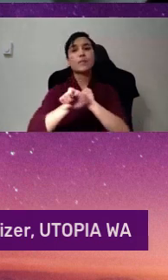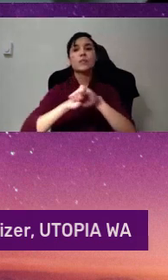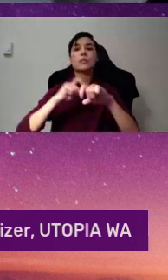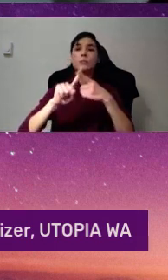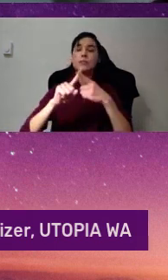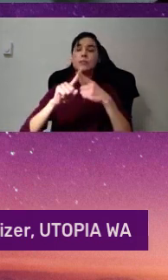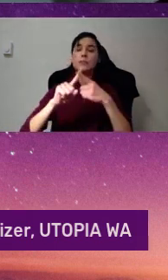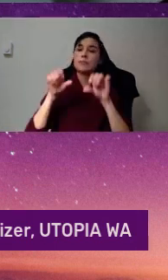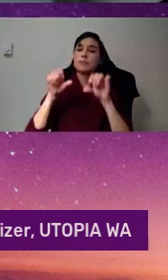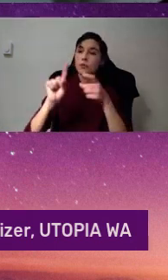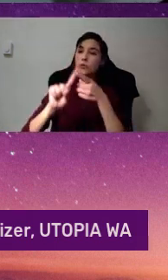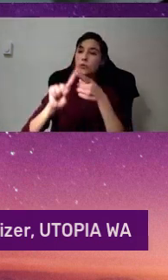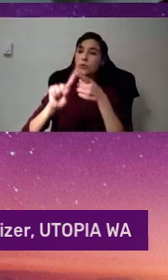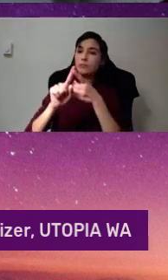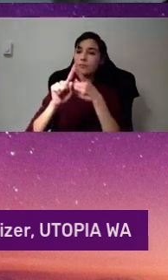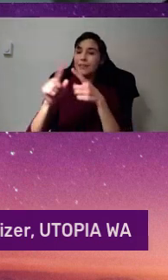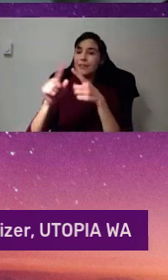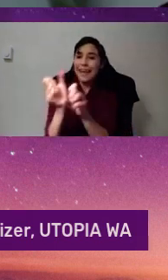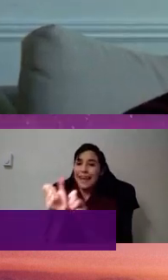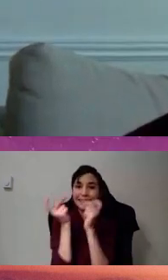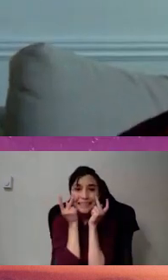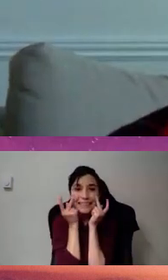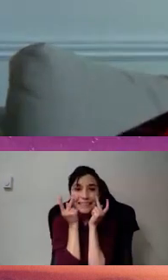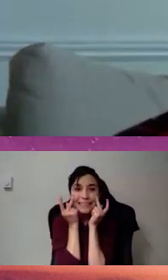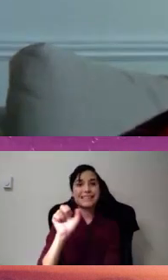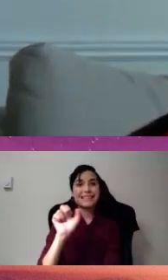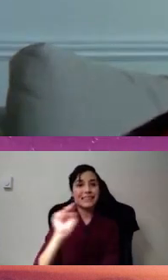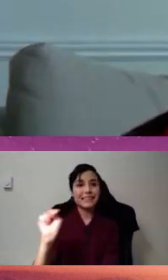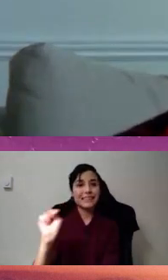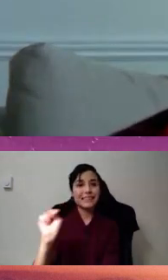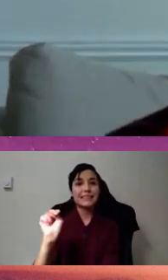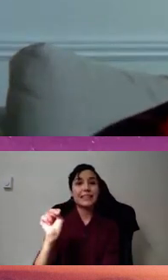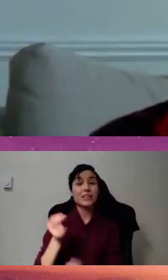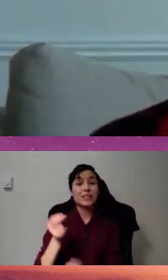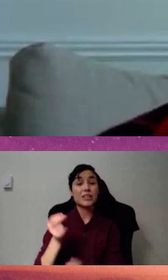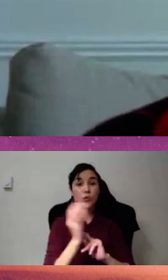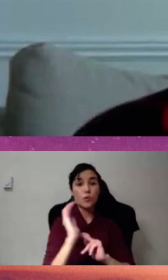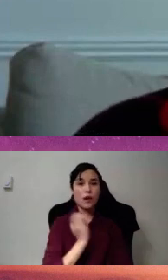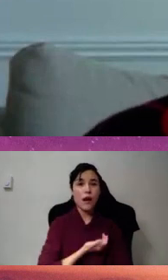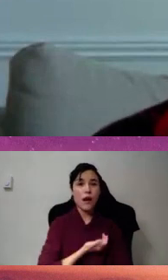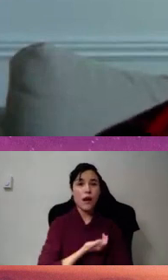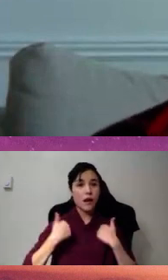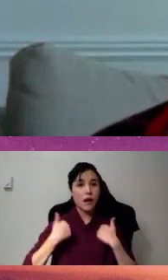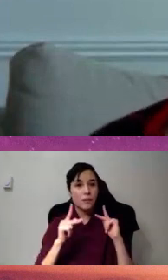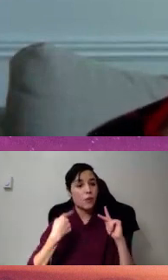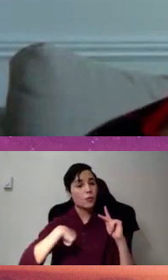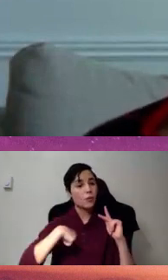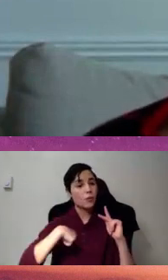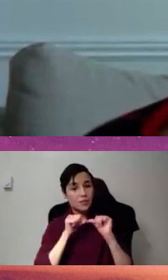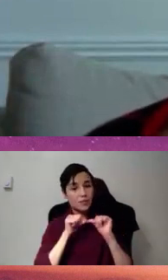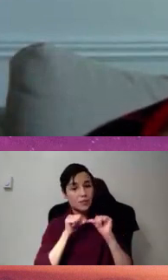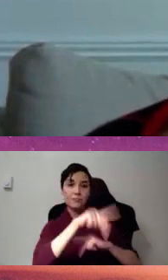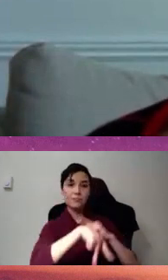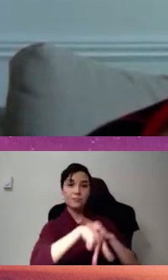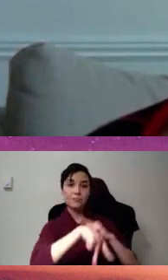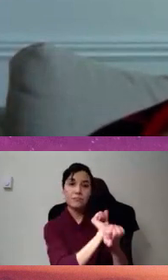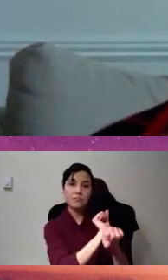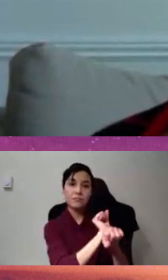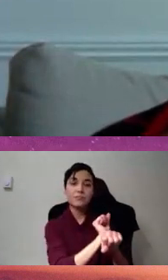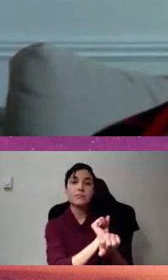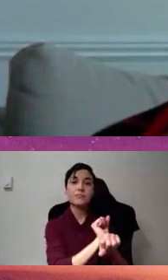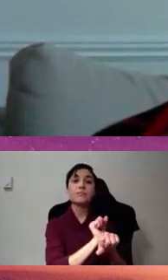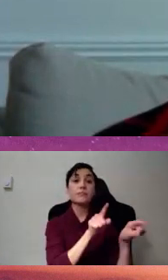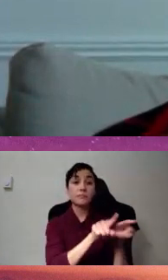the boundaries of trans lives in these journeys, and it's through our young people that we continue to do so. There's